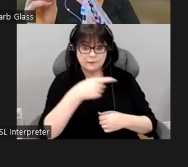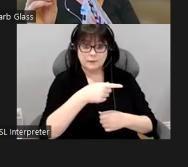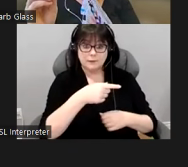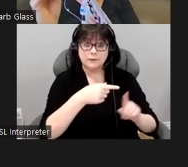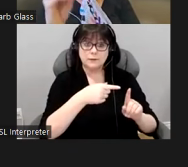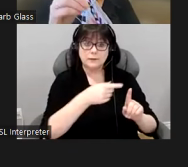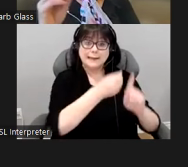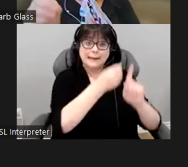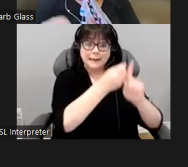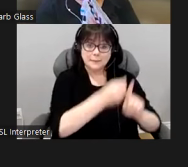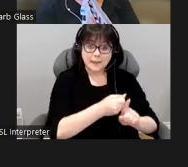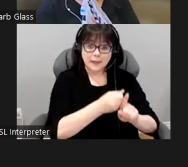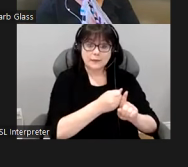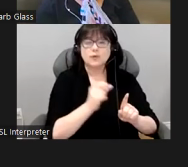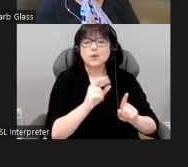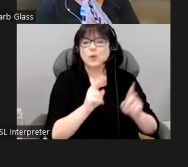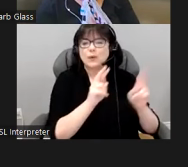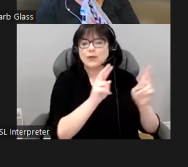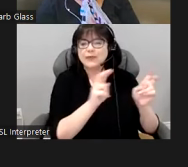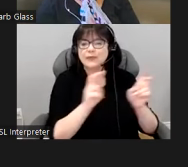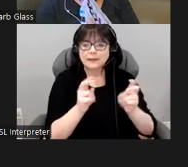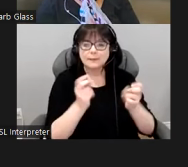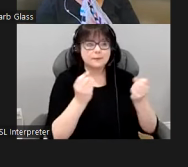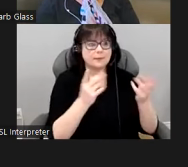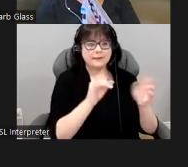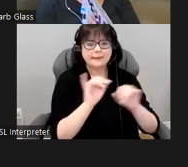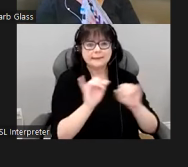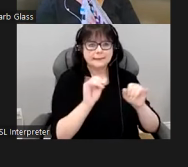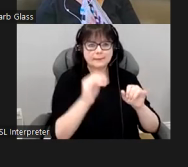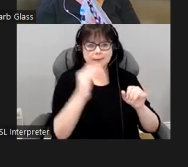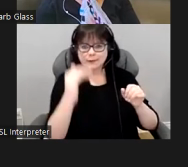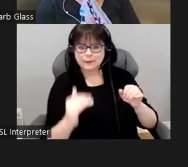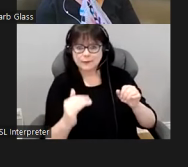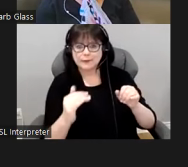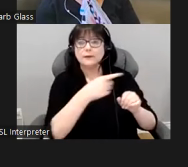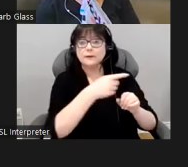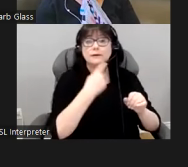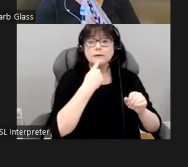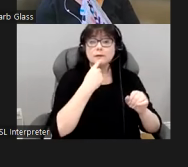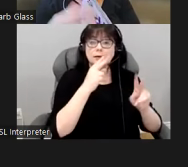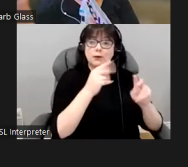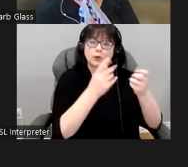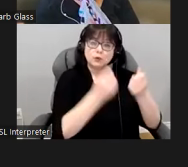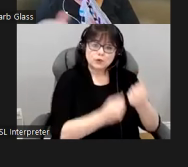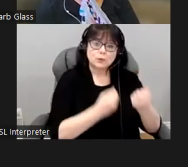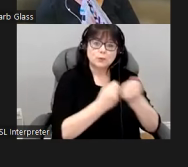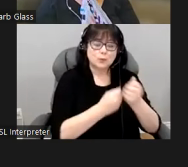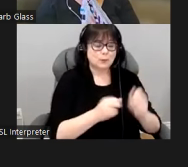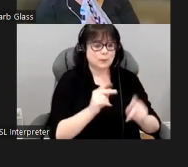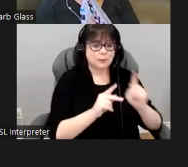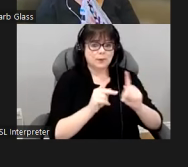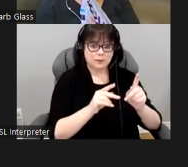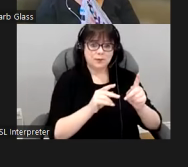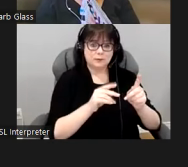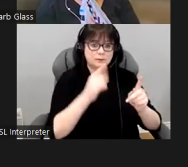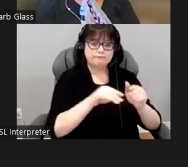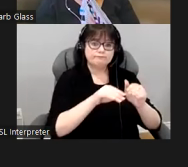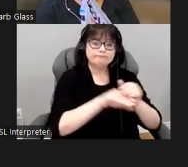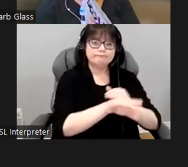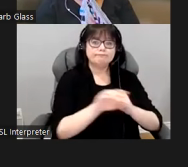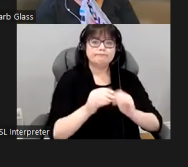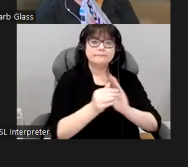impacts or themes in that slide are quite similar to these. They mentioned supporting people to get into skilled trades, which is,